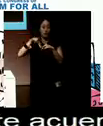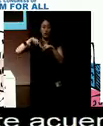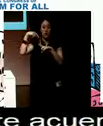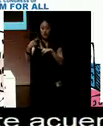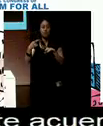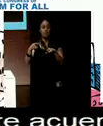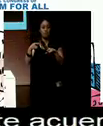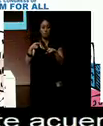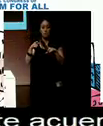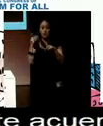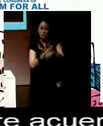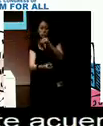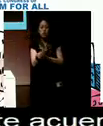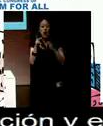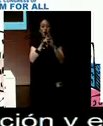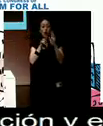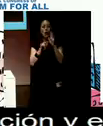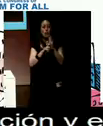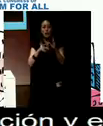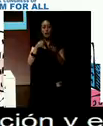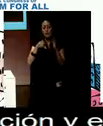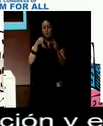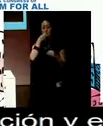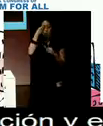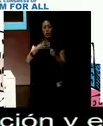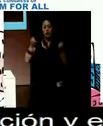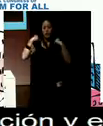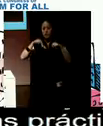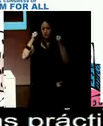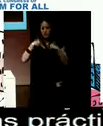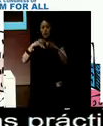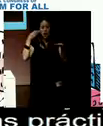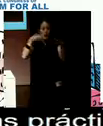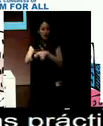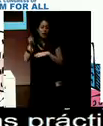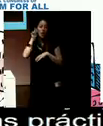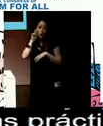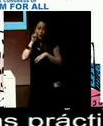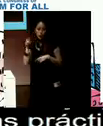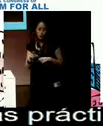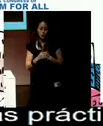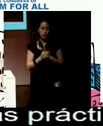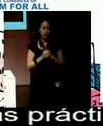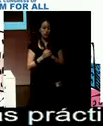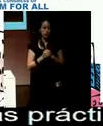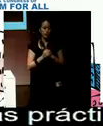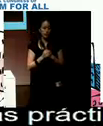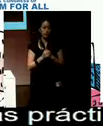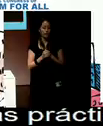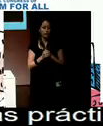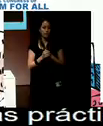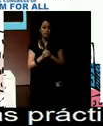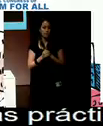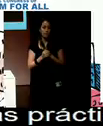different associations. We made a decalogue of best practices.